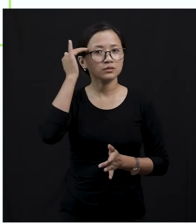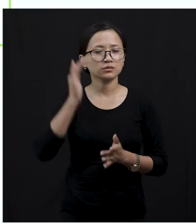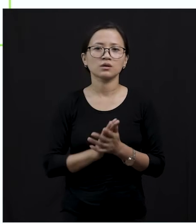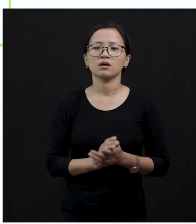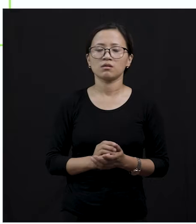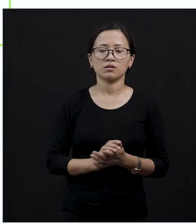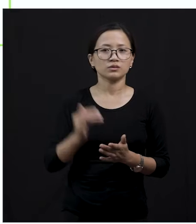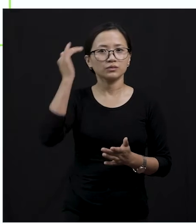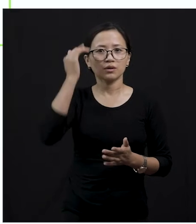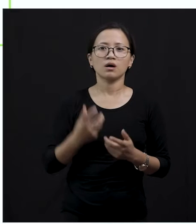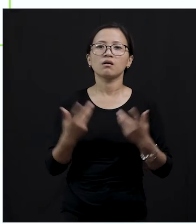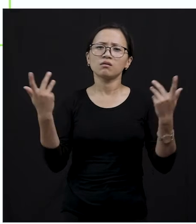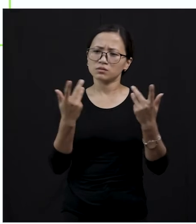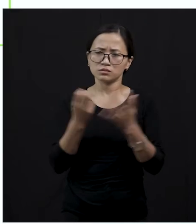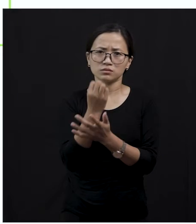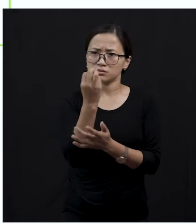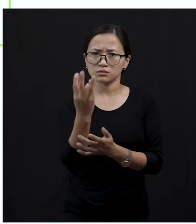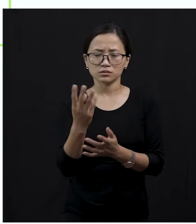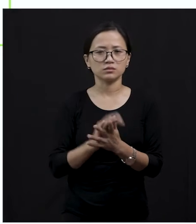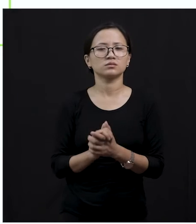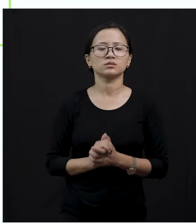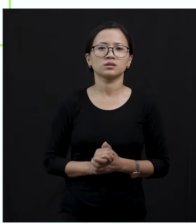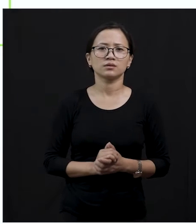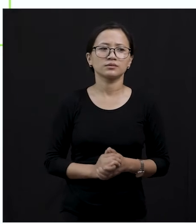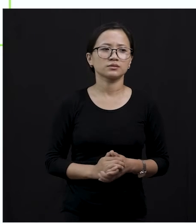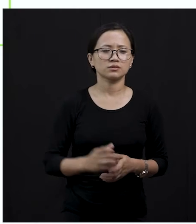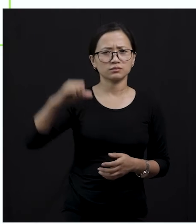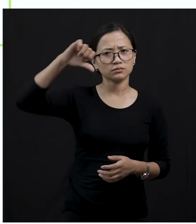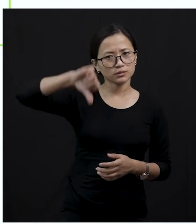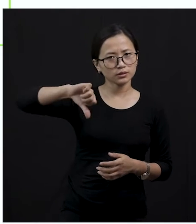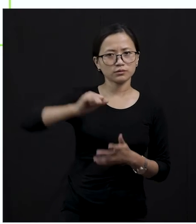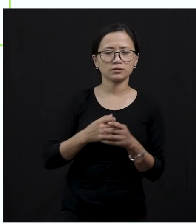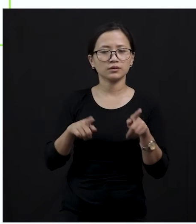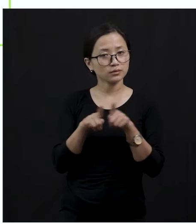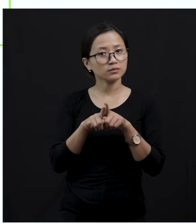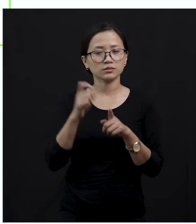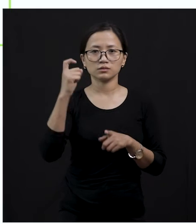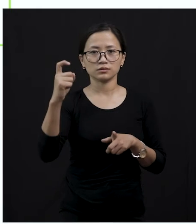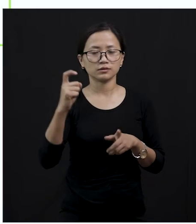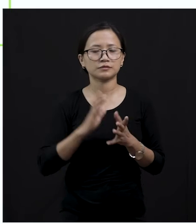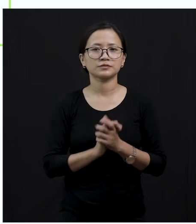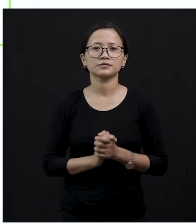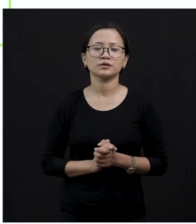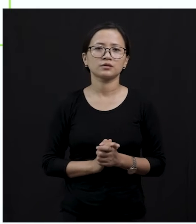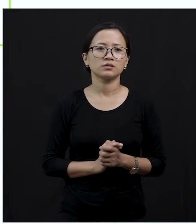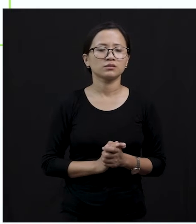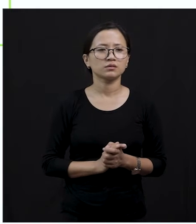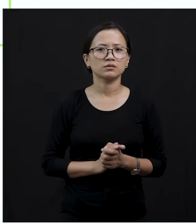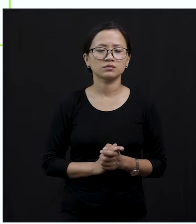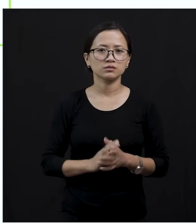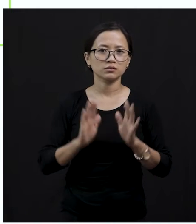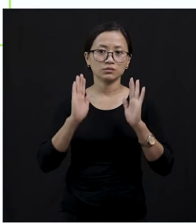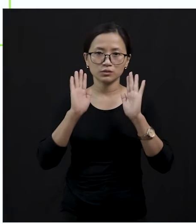to count, right? So we have here 9 and 7. 9 and 7. So